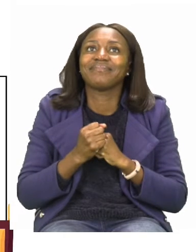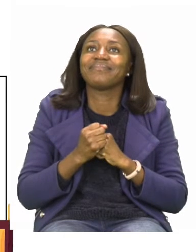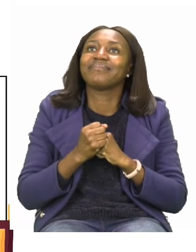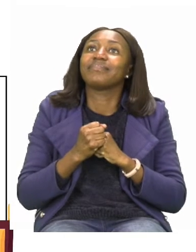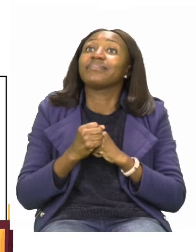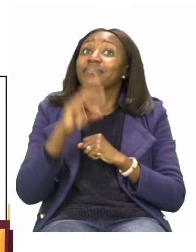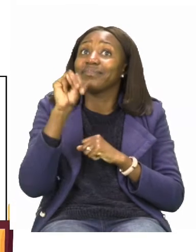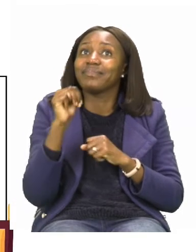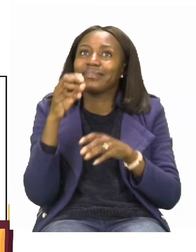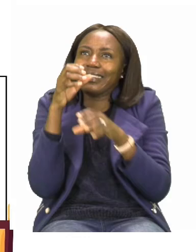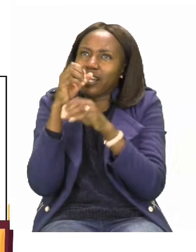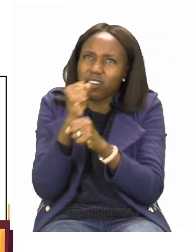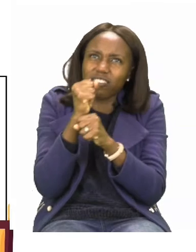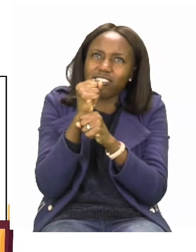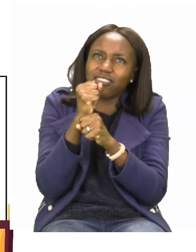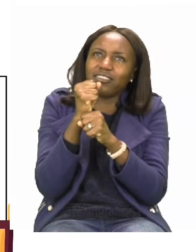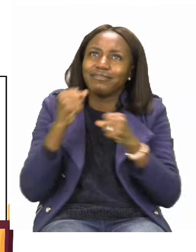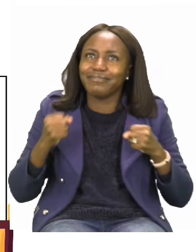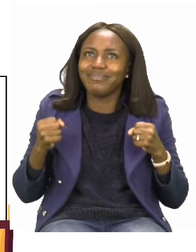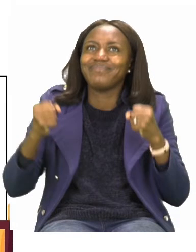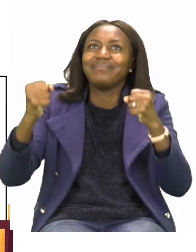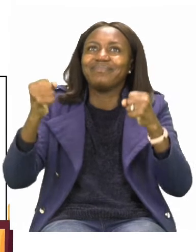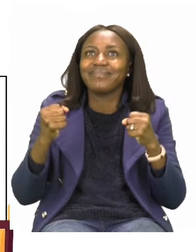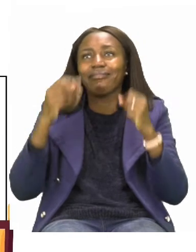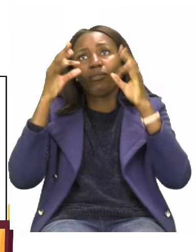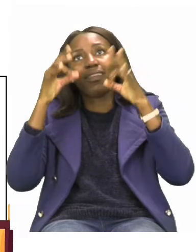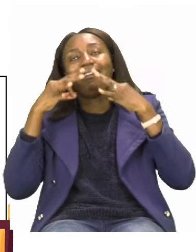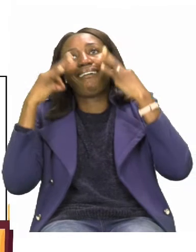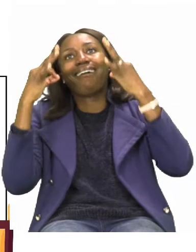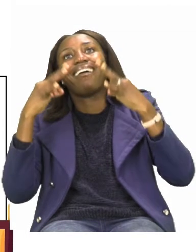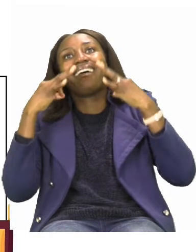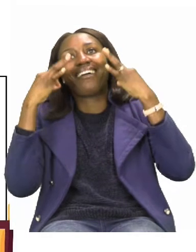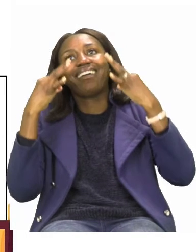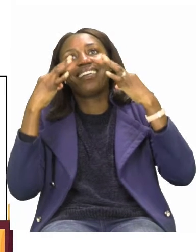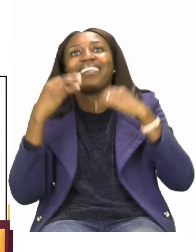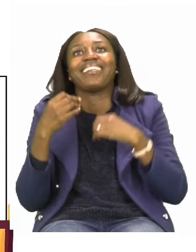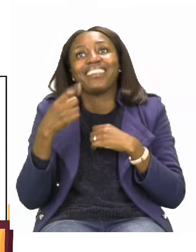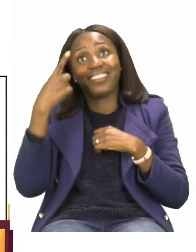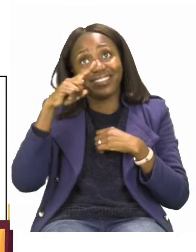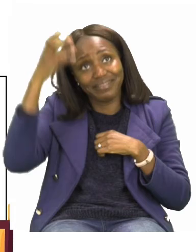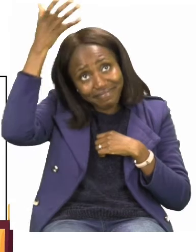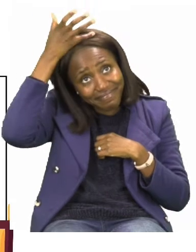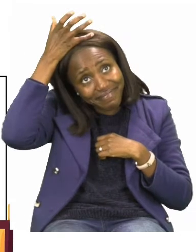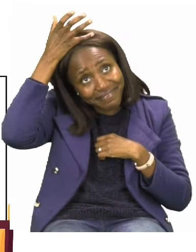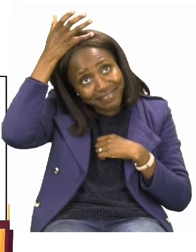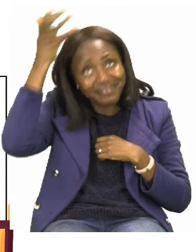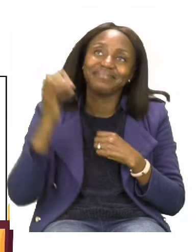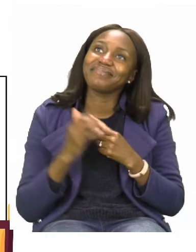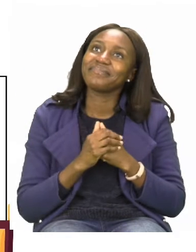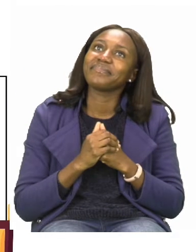Ming clings to the swing and sings for the